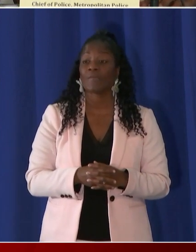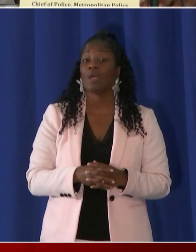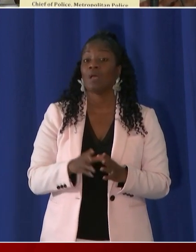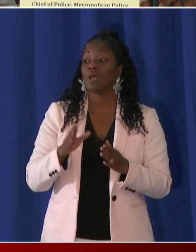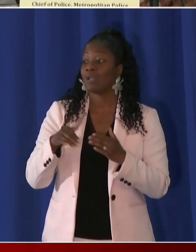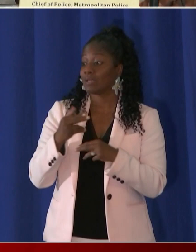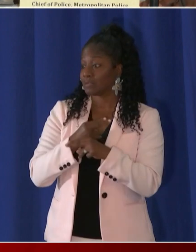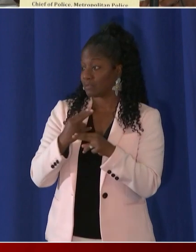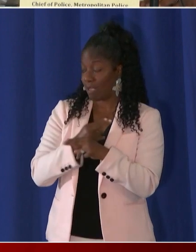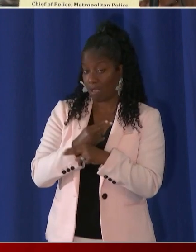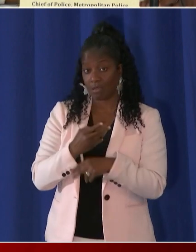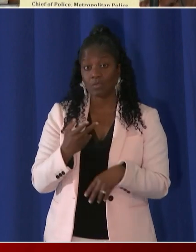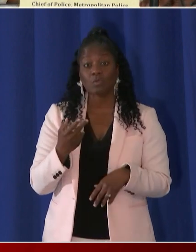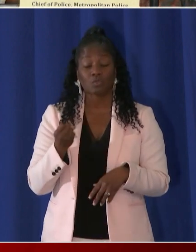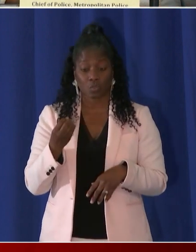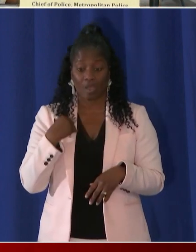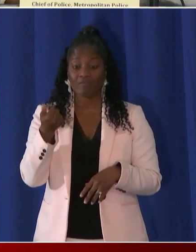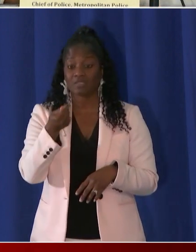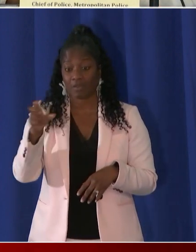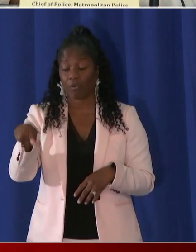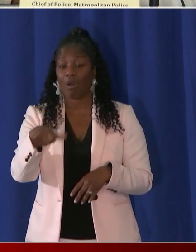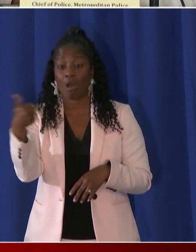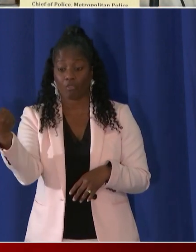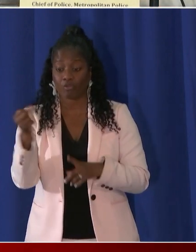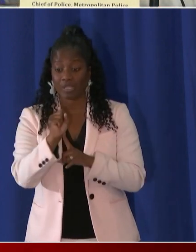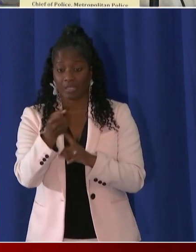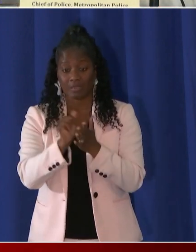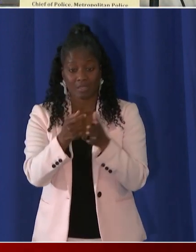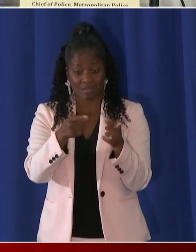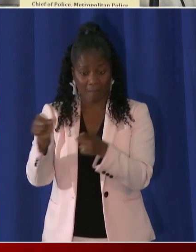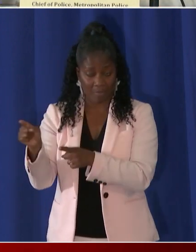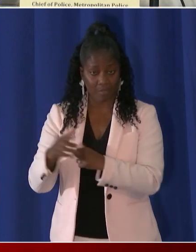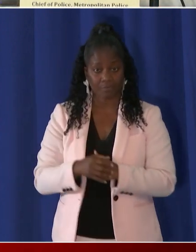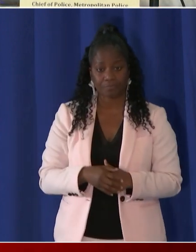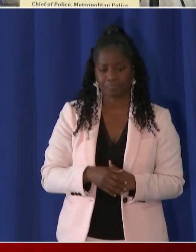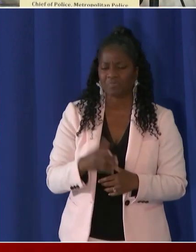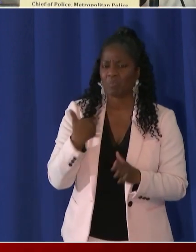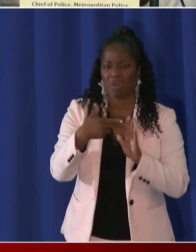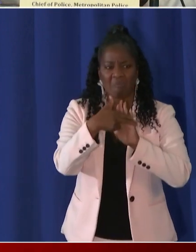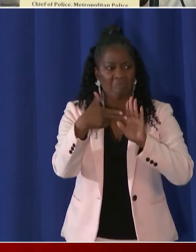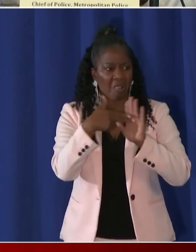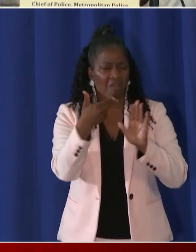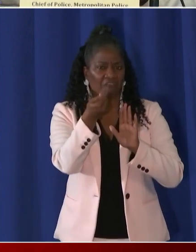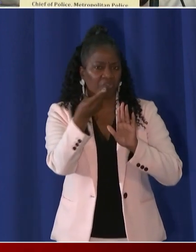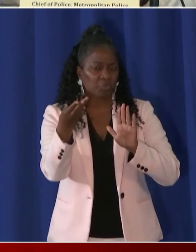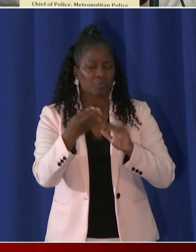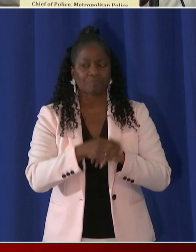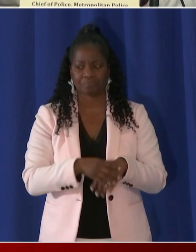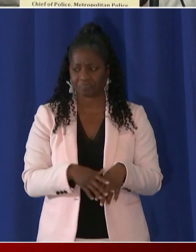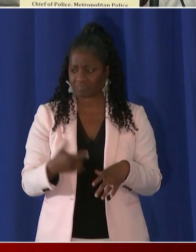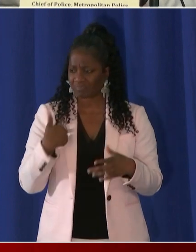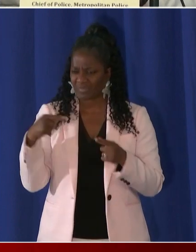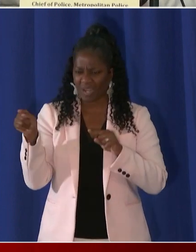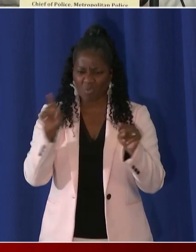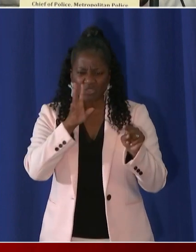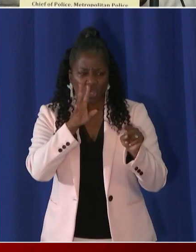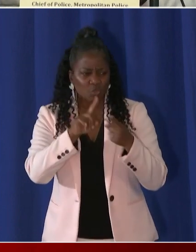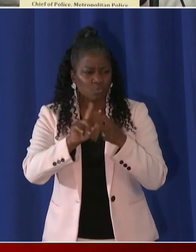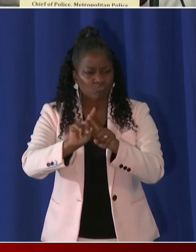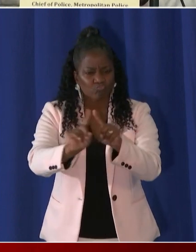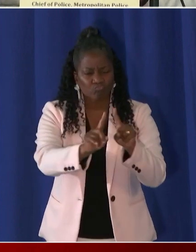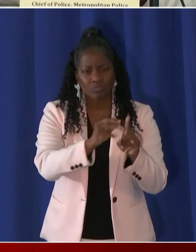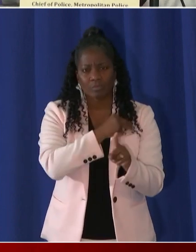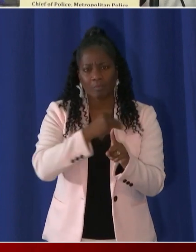So there are several other cases that happen, and I'm just going to highlight a few. And as I was, talking to members of my team